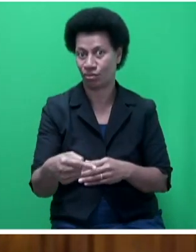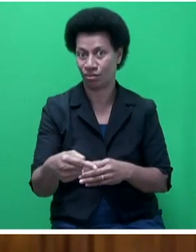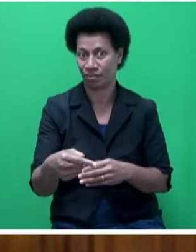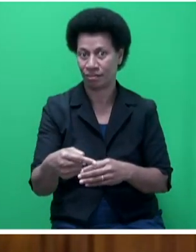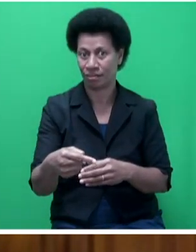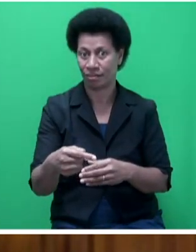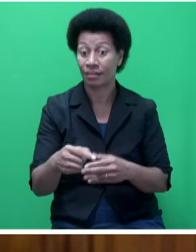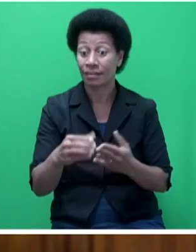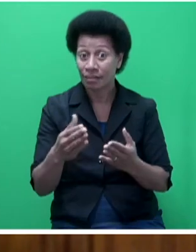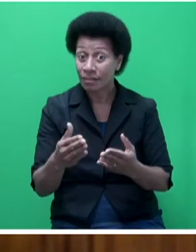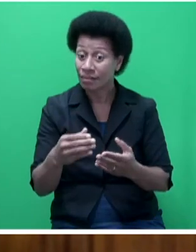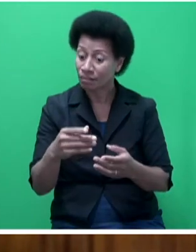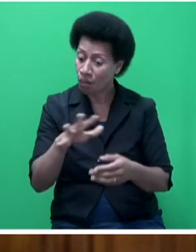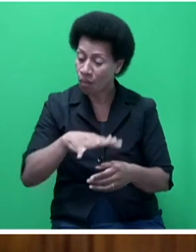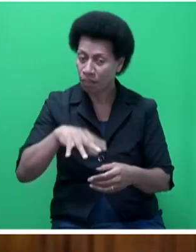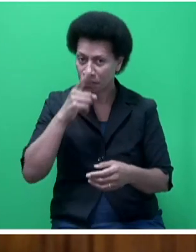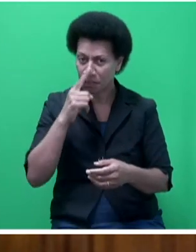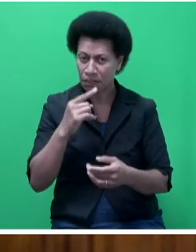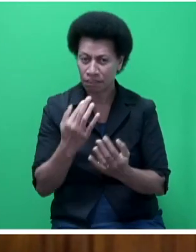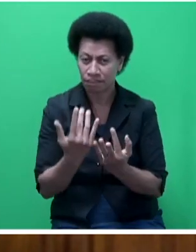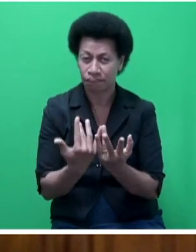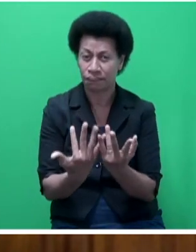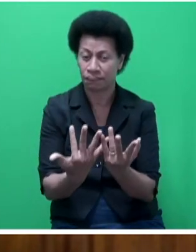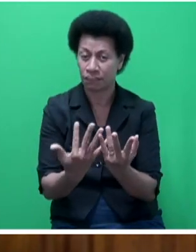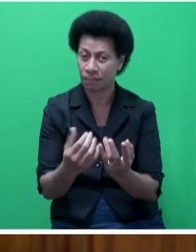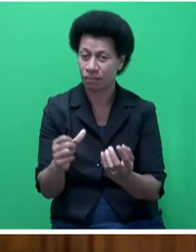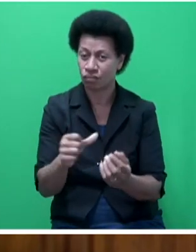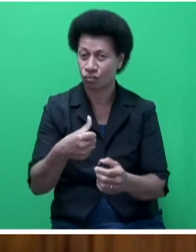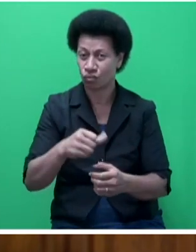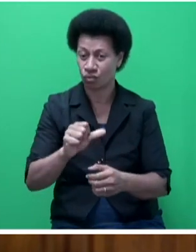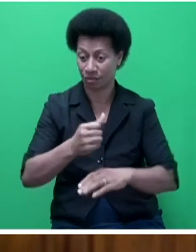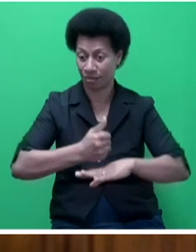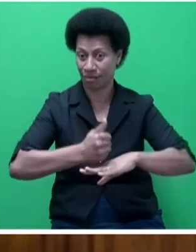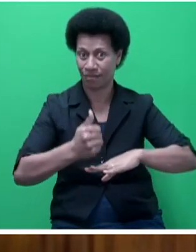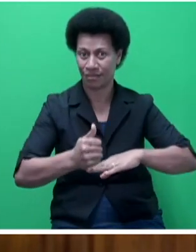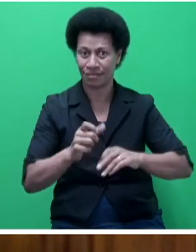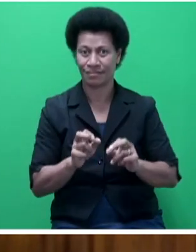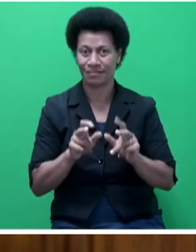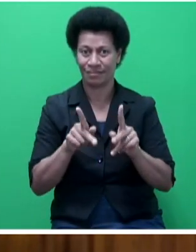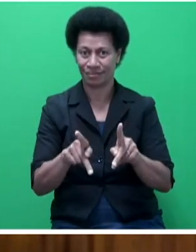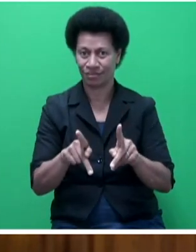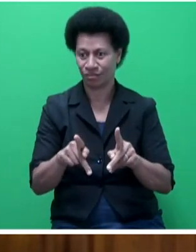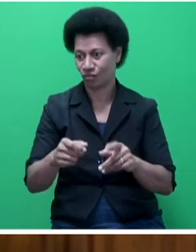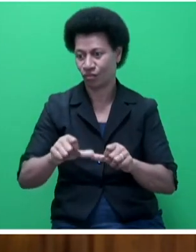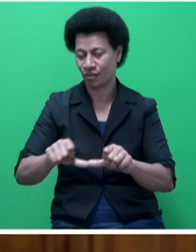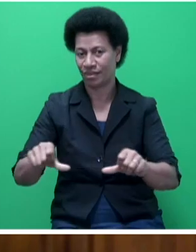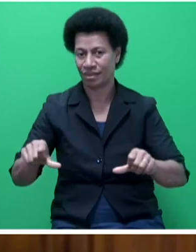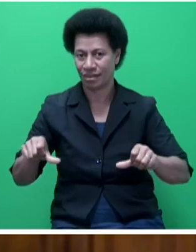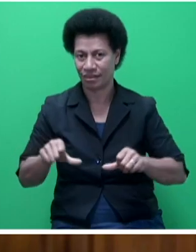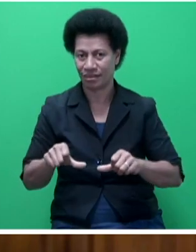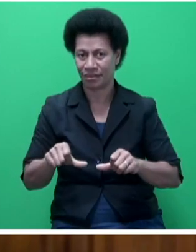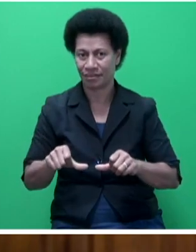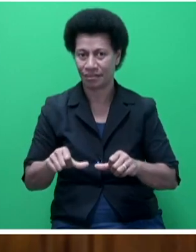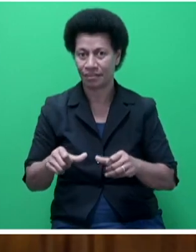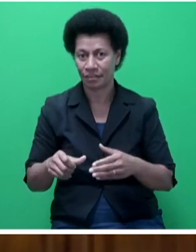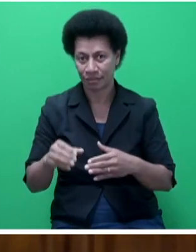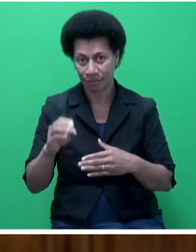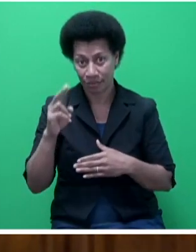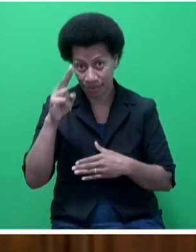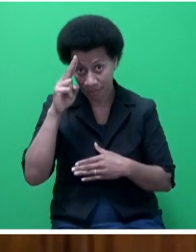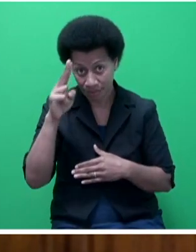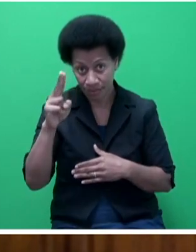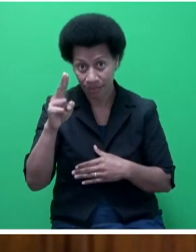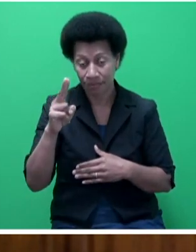should utilize the government's incentives to revitalize agriculture in Fiji. Sir, I would like to emphasize the